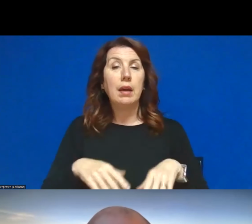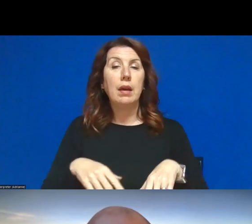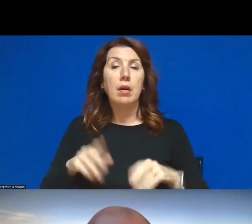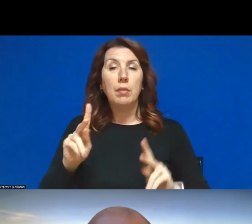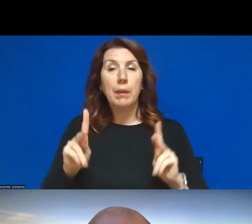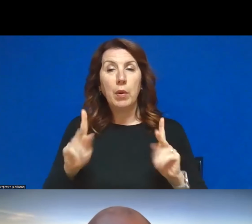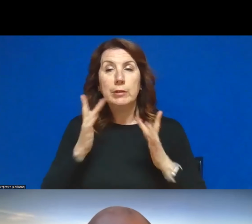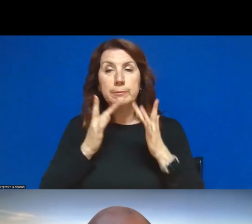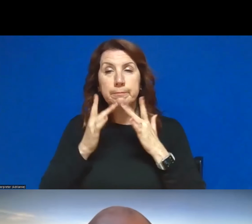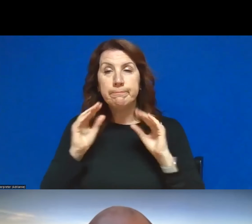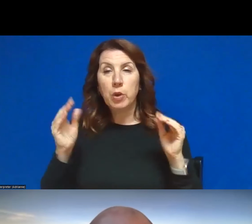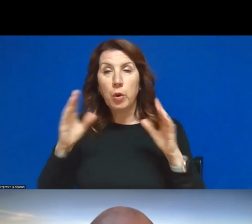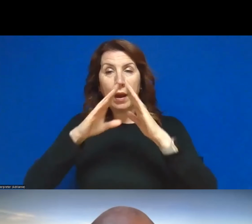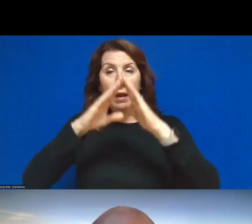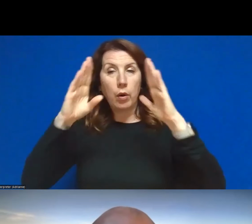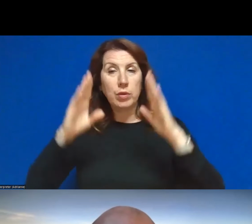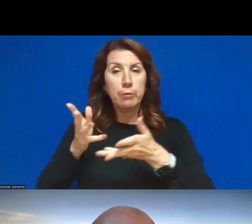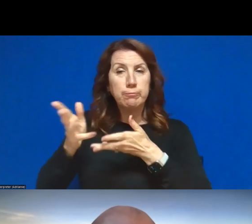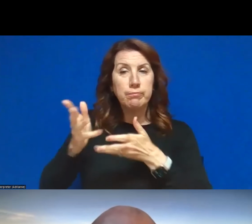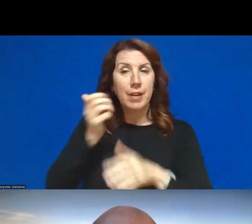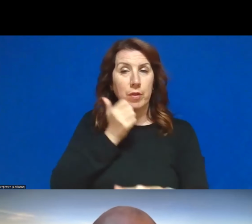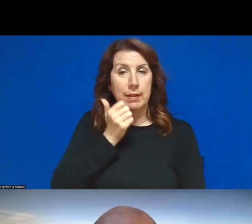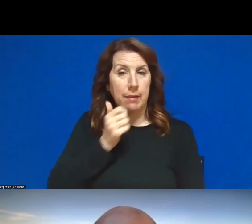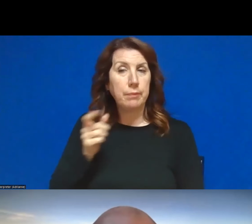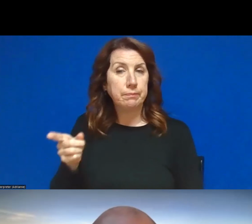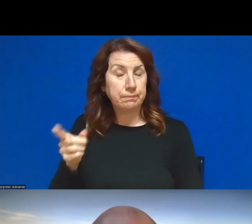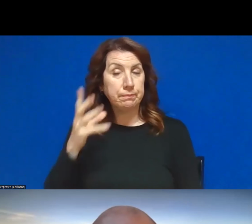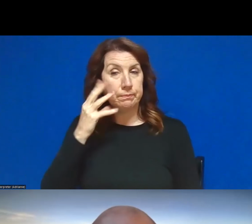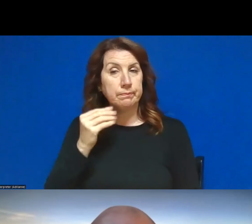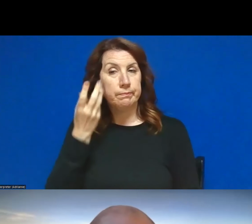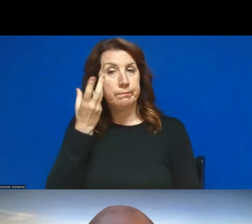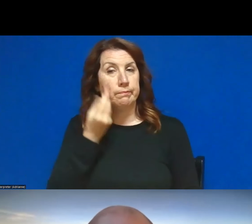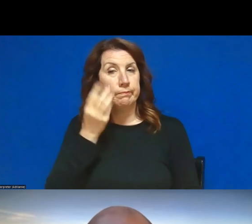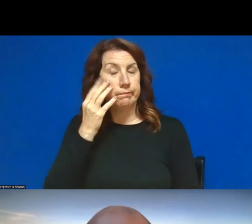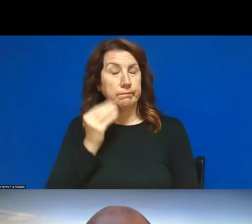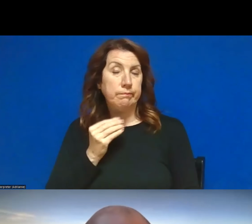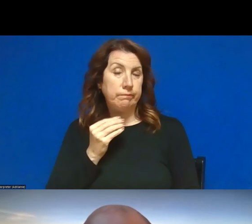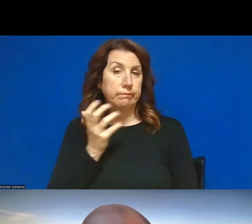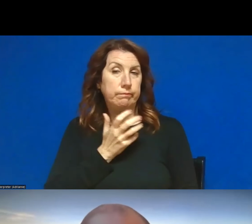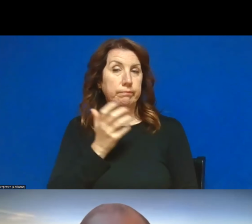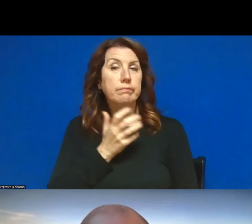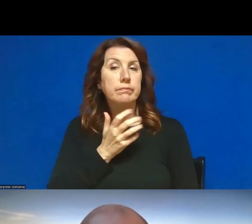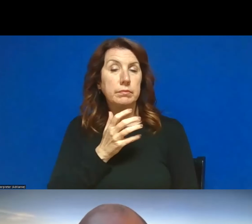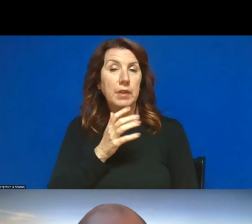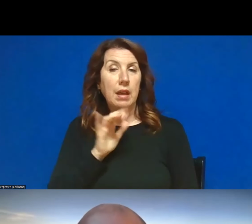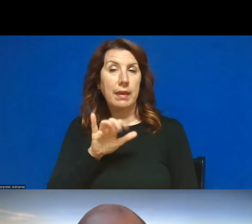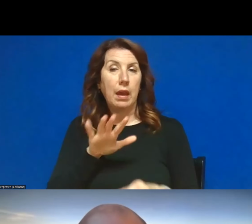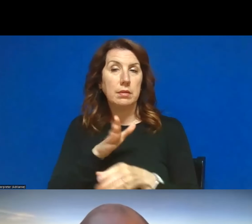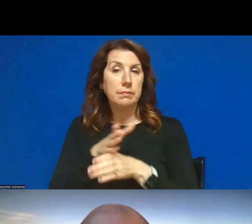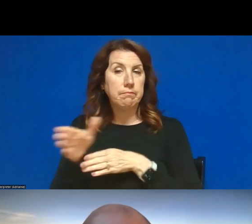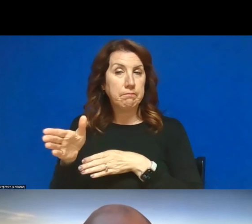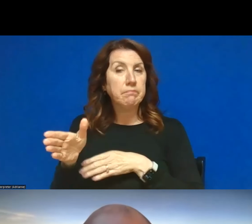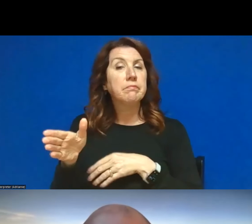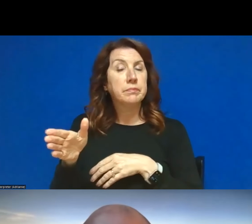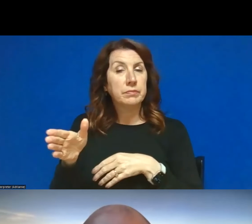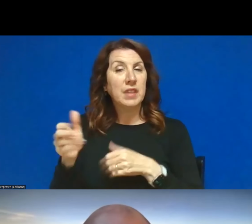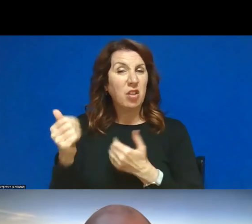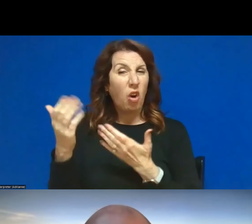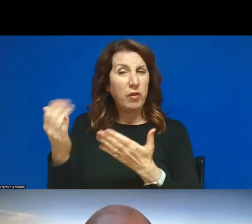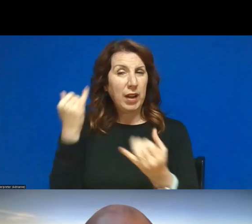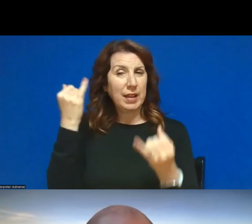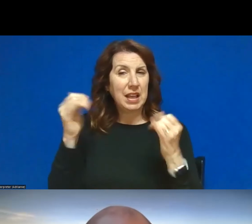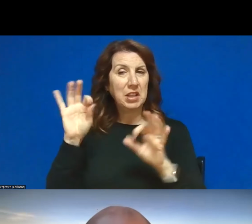every day. And they have years of experience in the space and have offered some ideas.